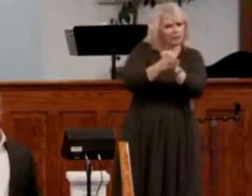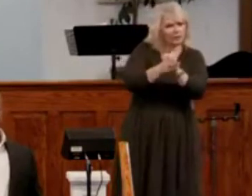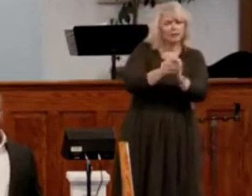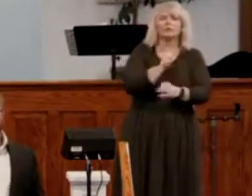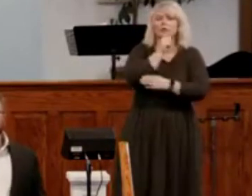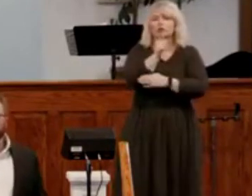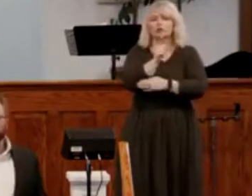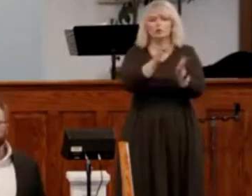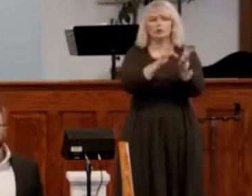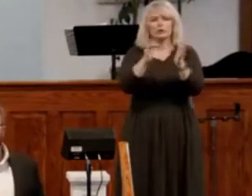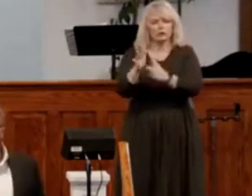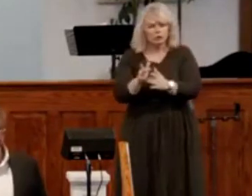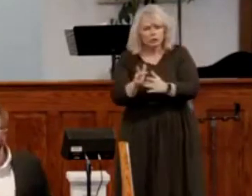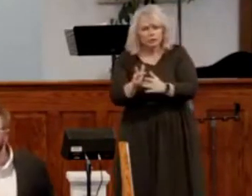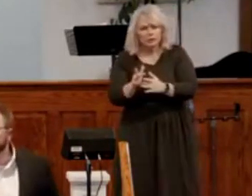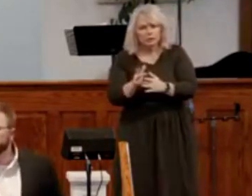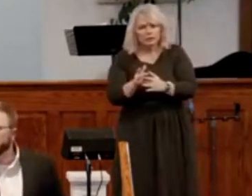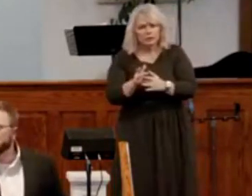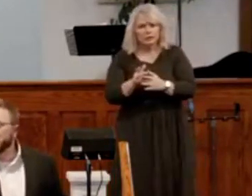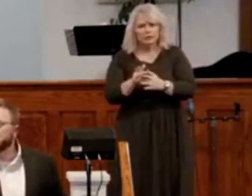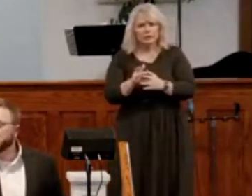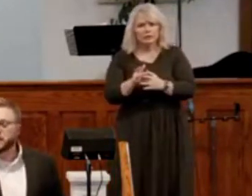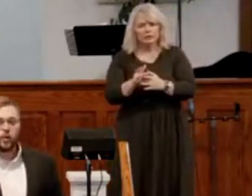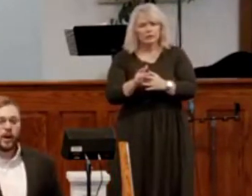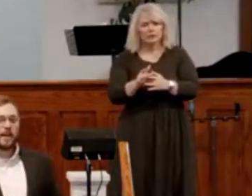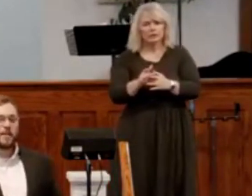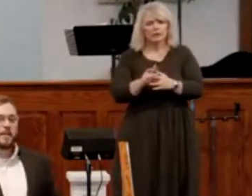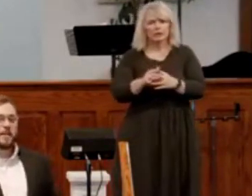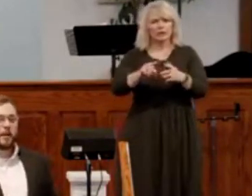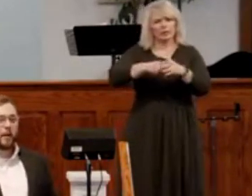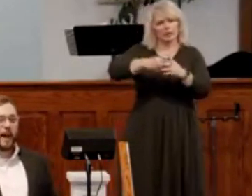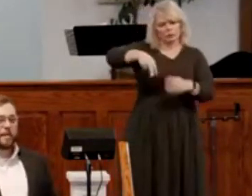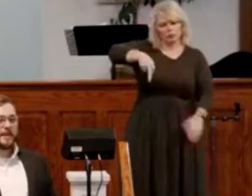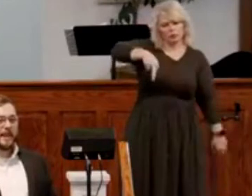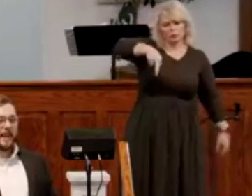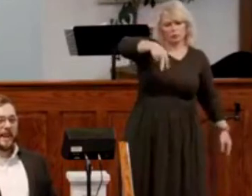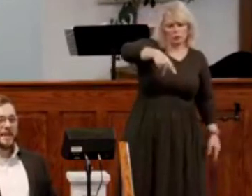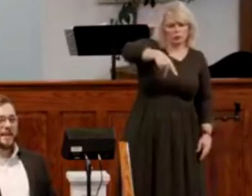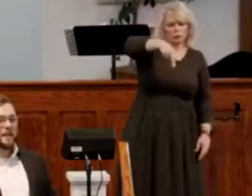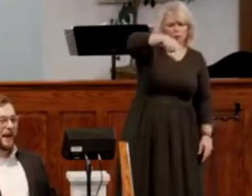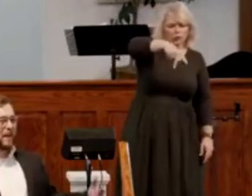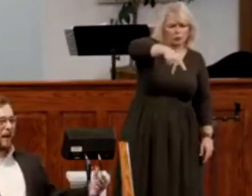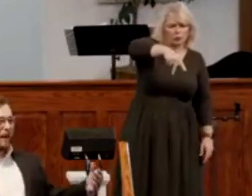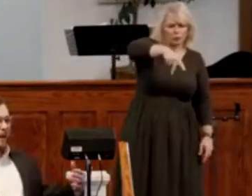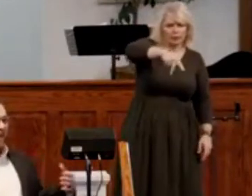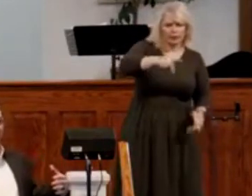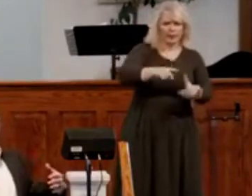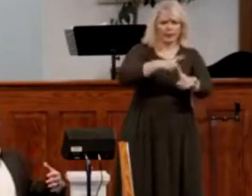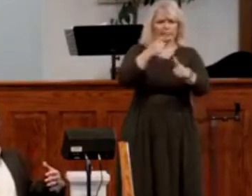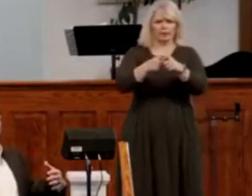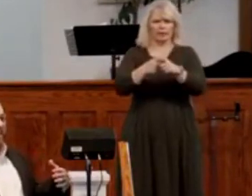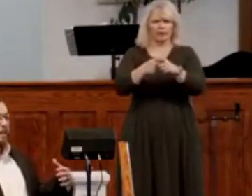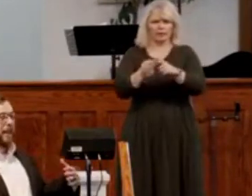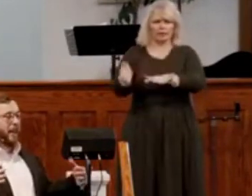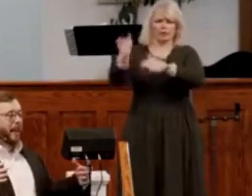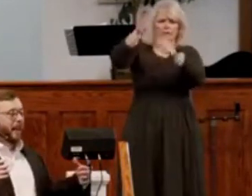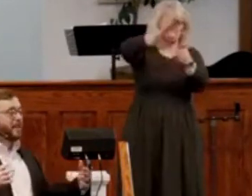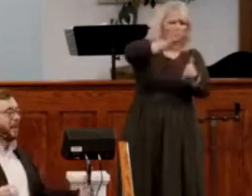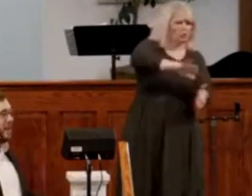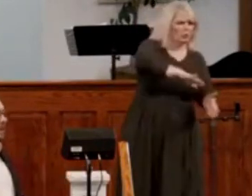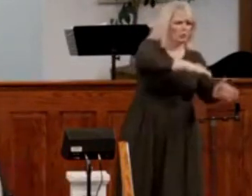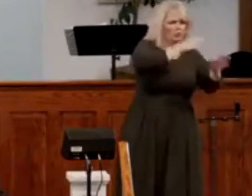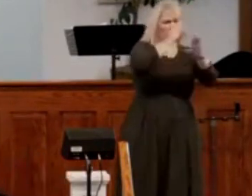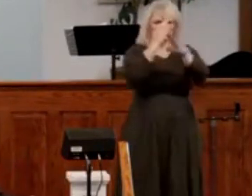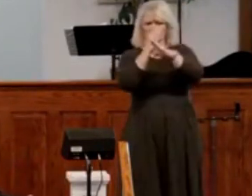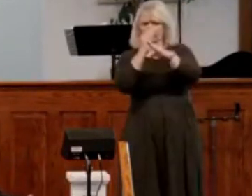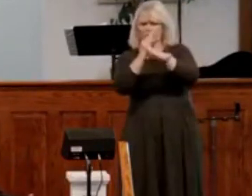truly Jesus. And he gets out of the boat. He says, this is Jesus. He starts walking towards him. But what happens? He gets distracted by the waves. And he